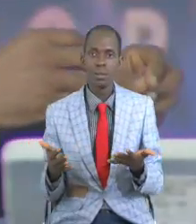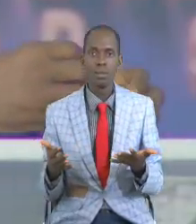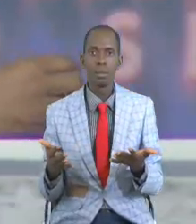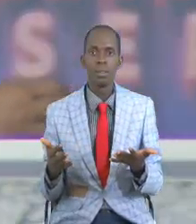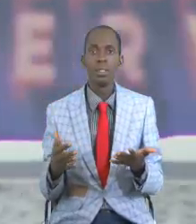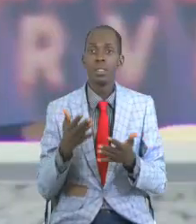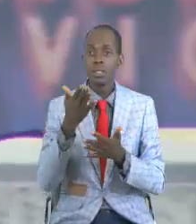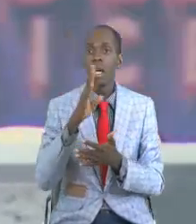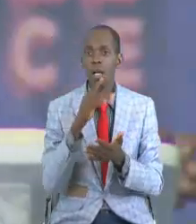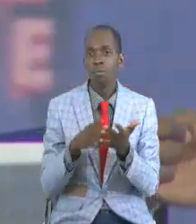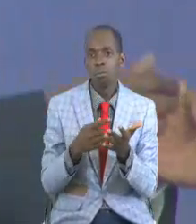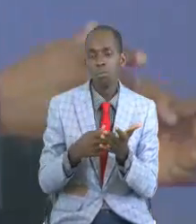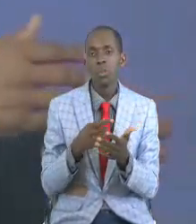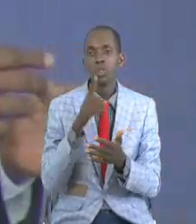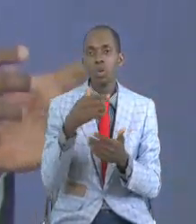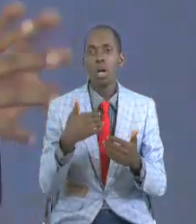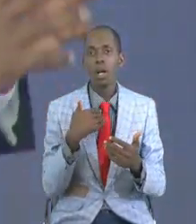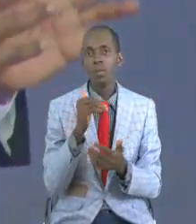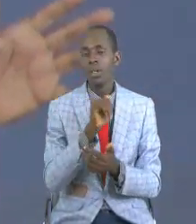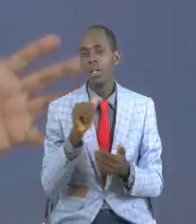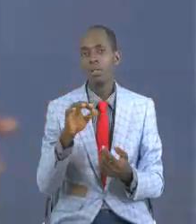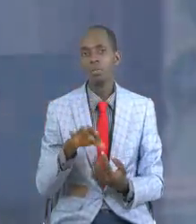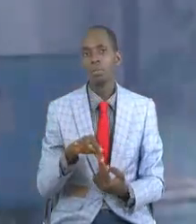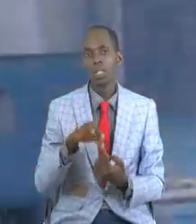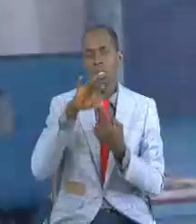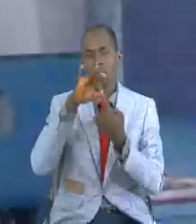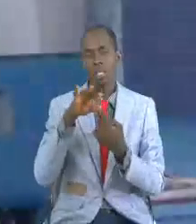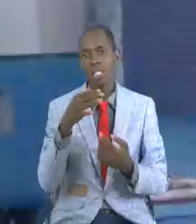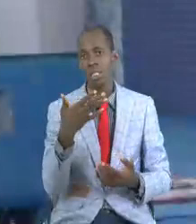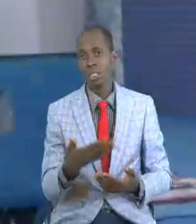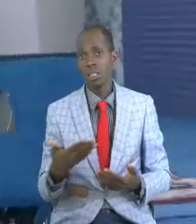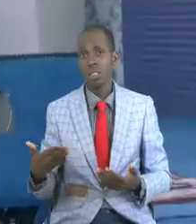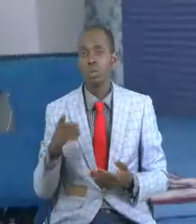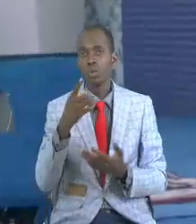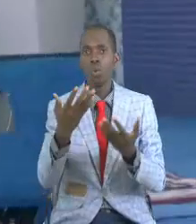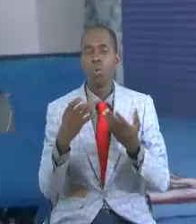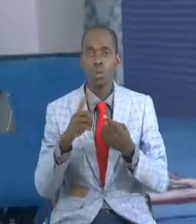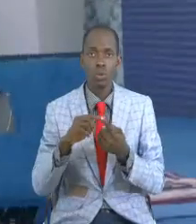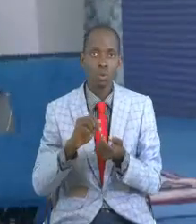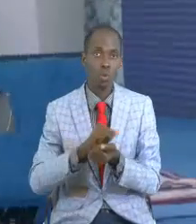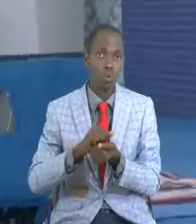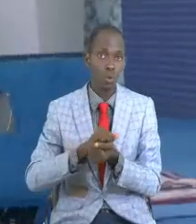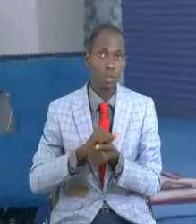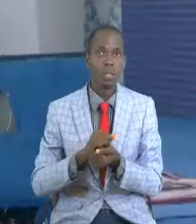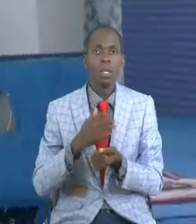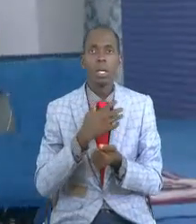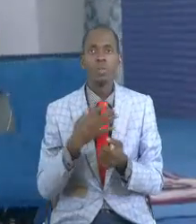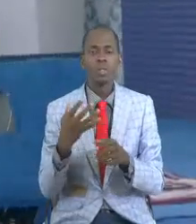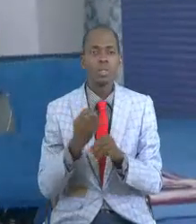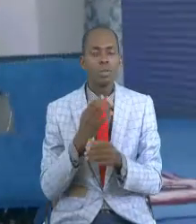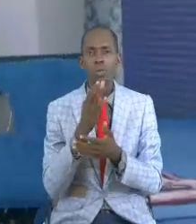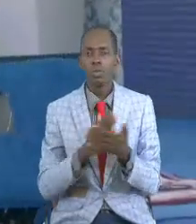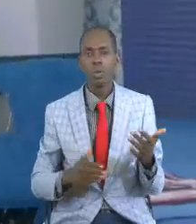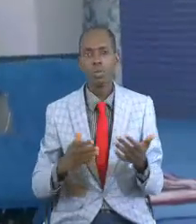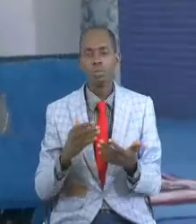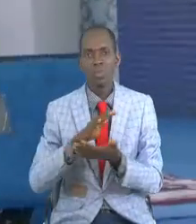have a particular material you want to wash, and you take a particular detergent and you